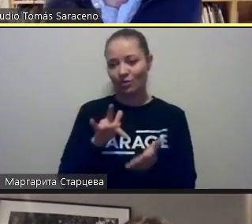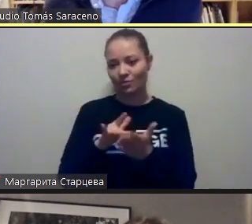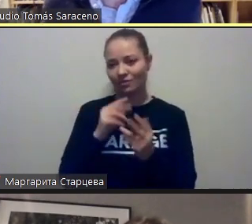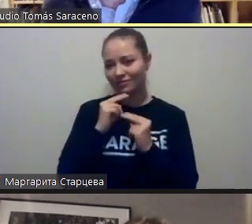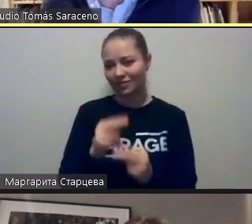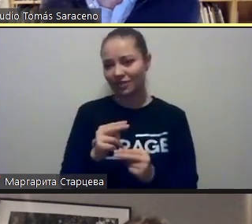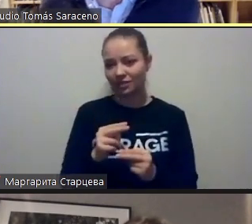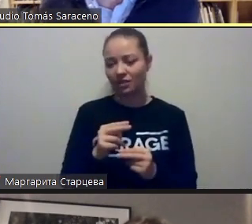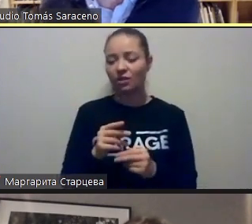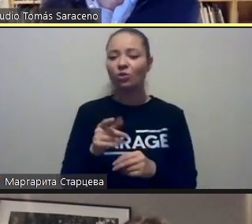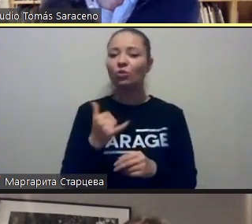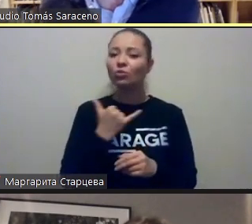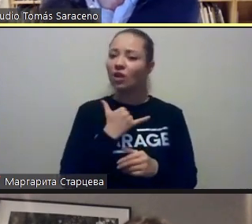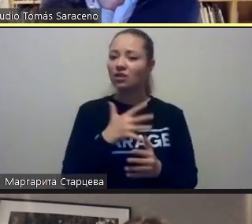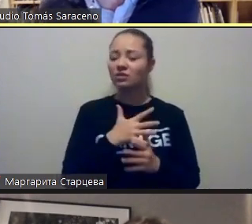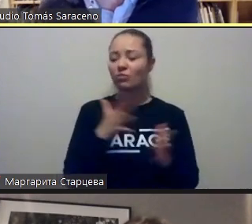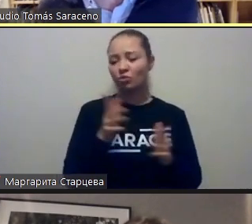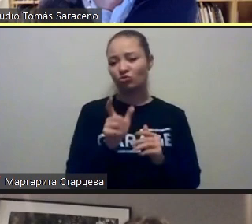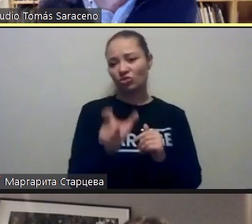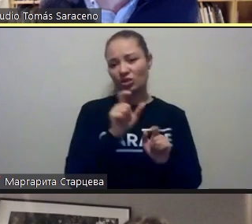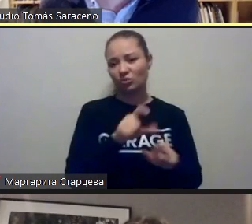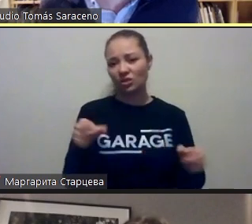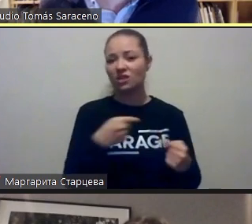the few who have a very disruptive lifestyle.